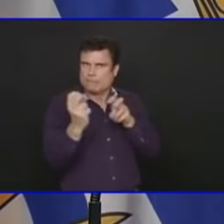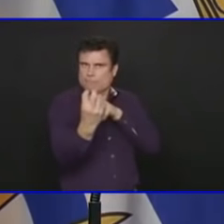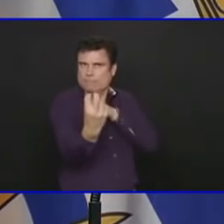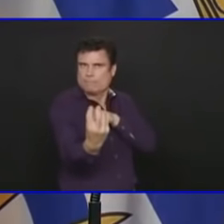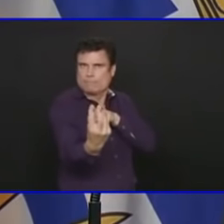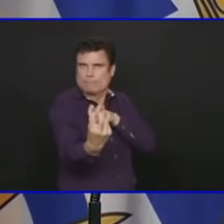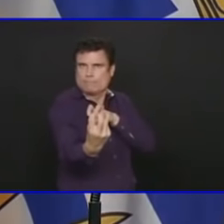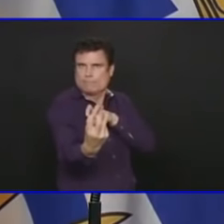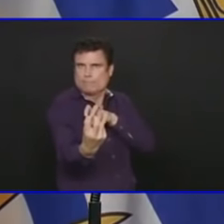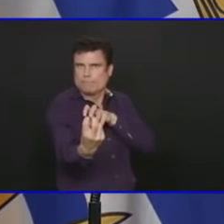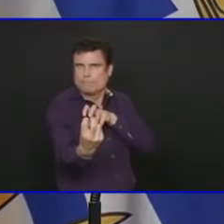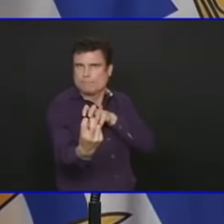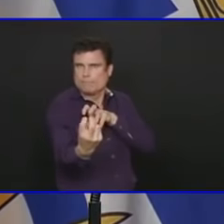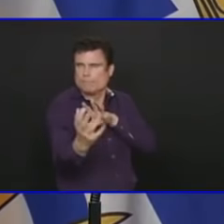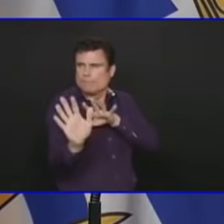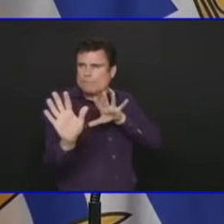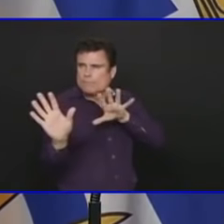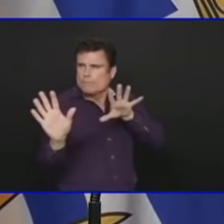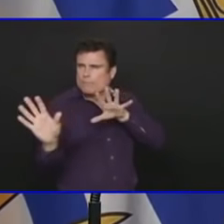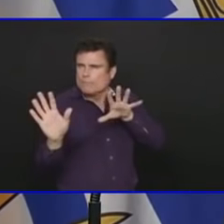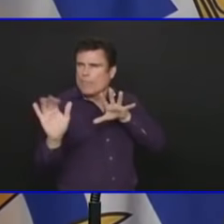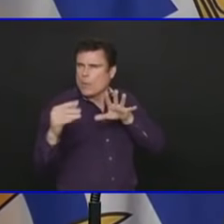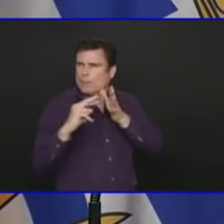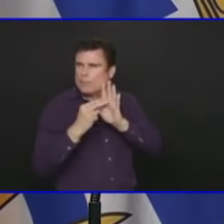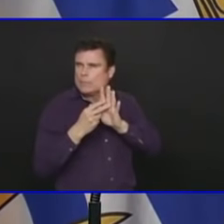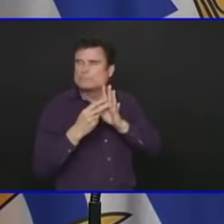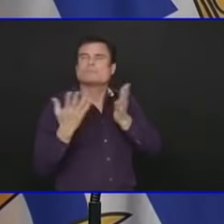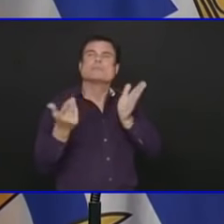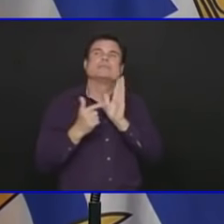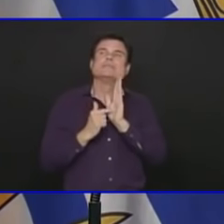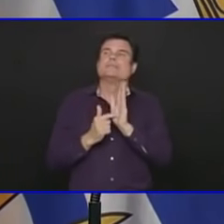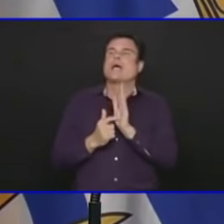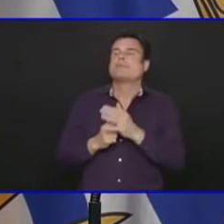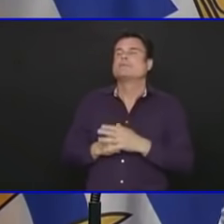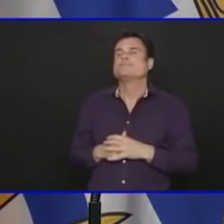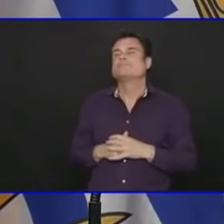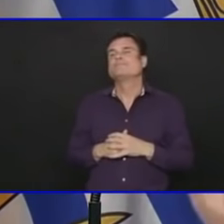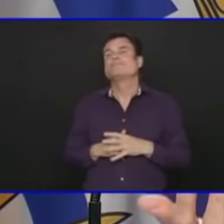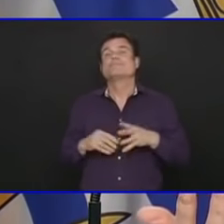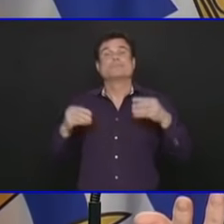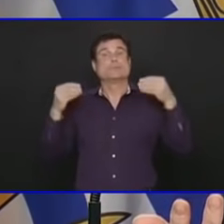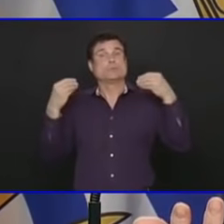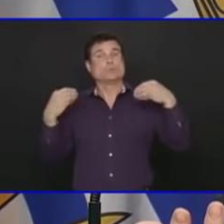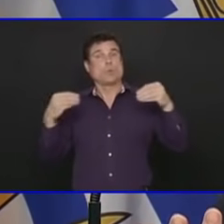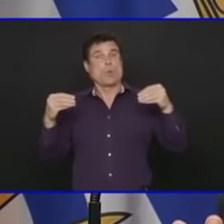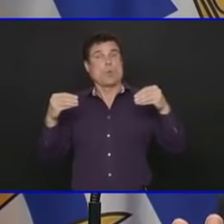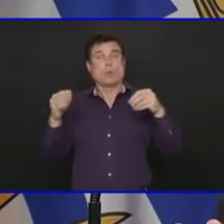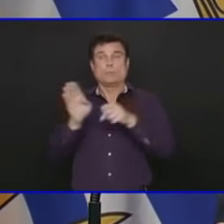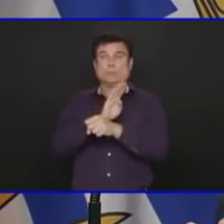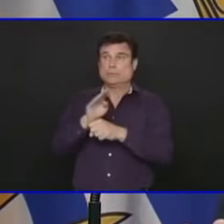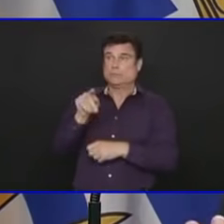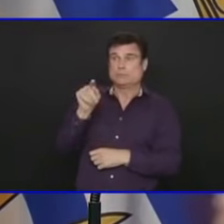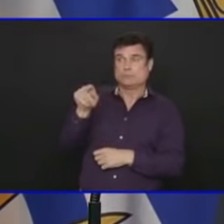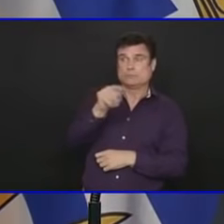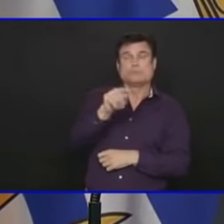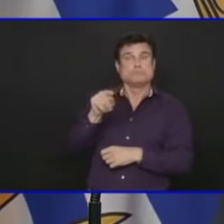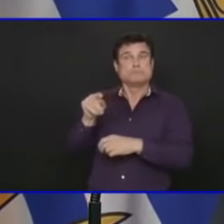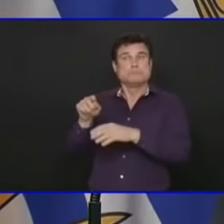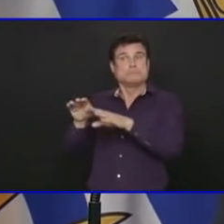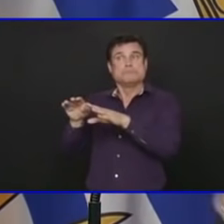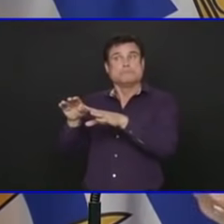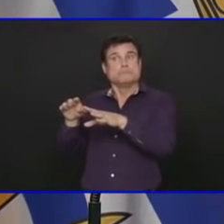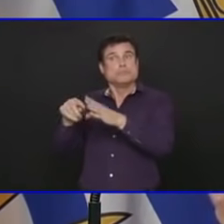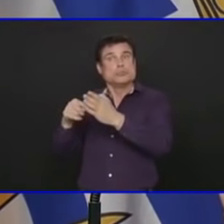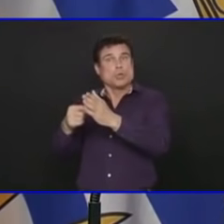experience, if you will, reducing the numbers of people that can be in a store at a period of time, making sure that we have hand